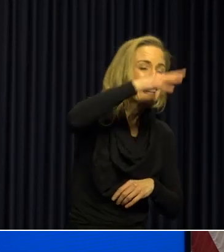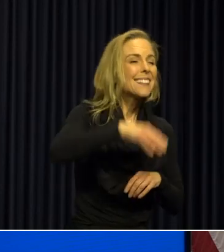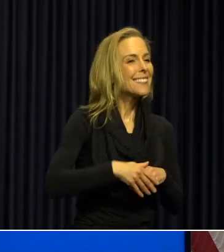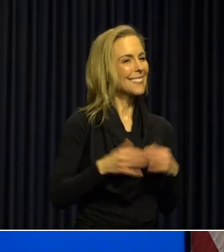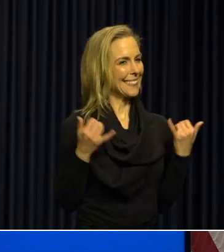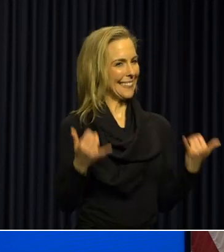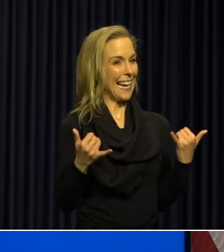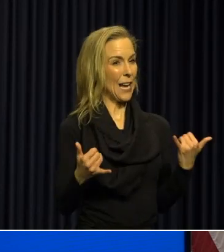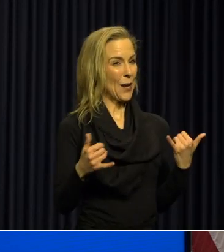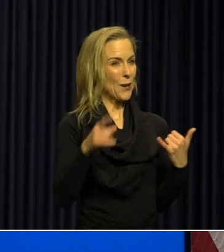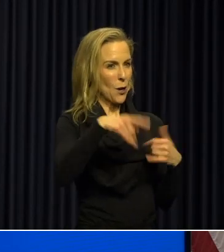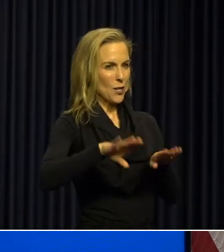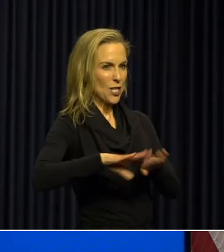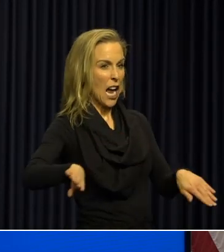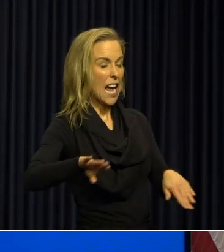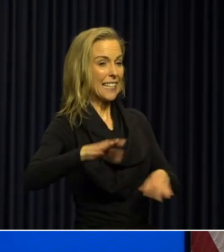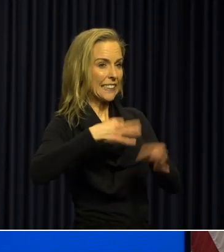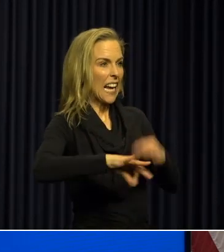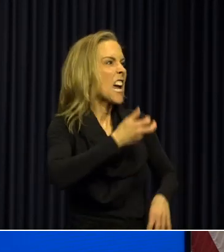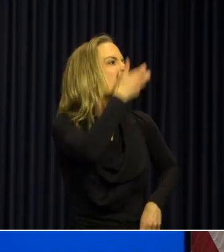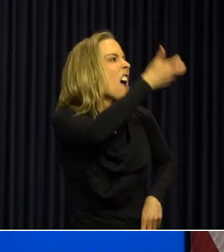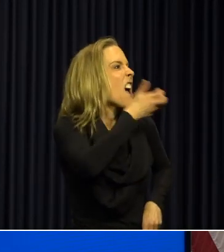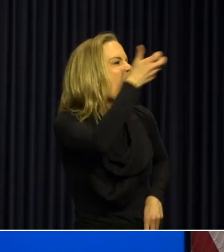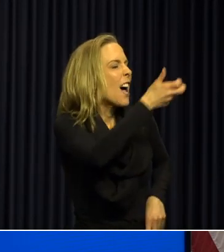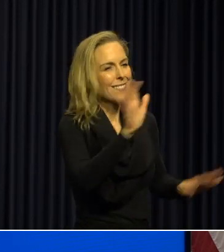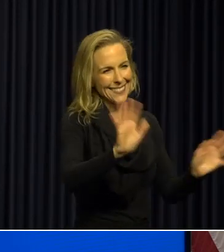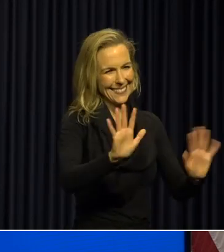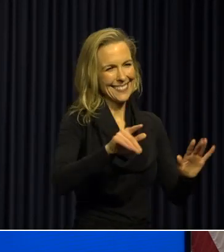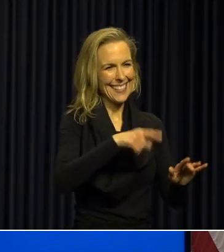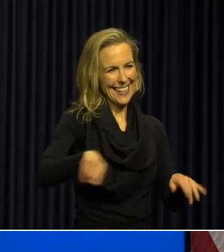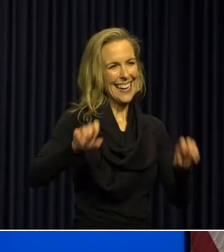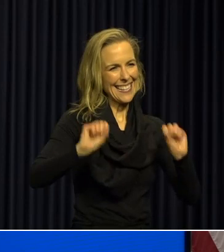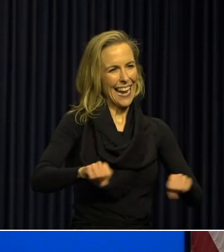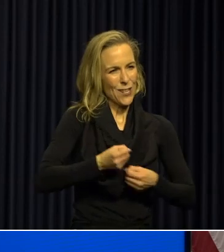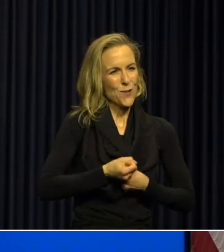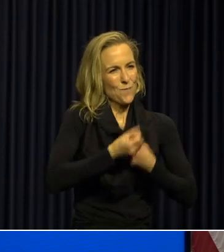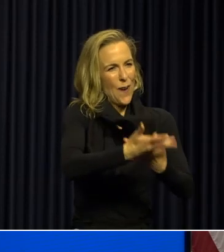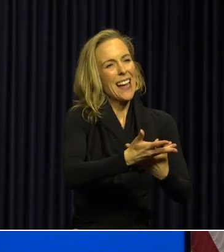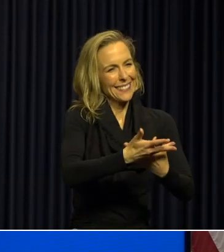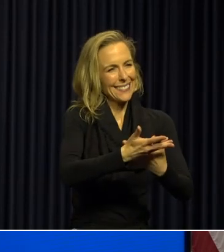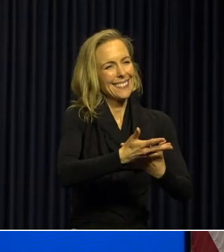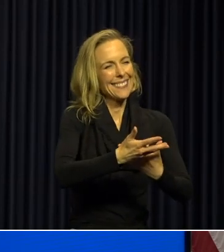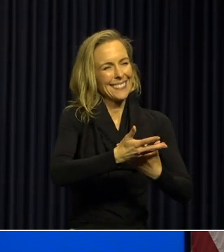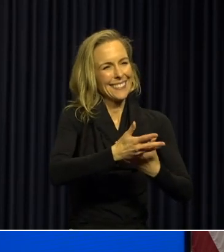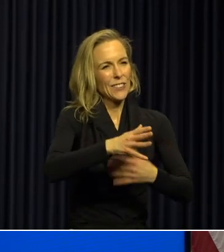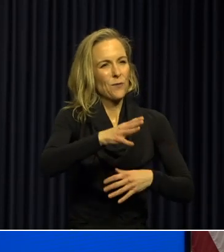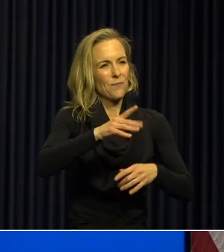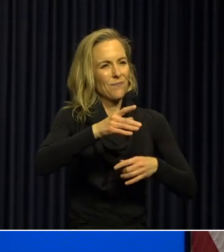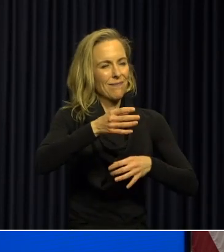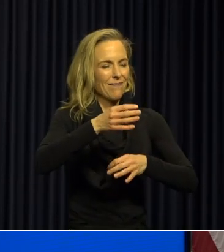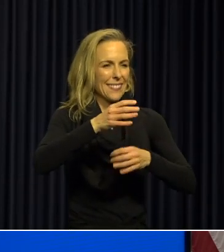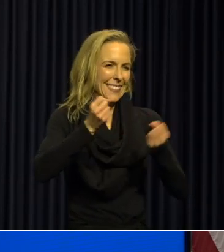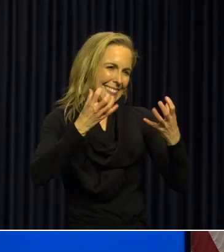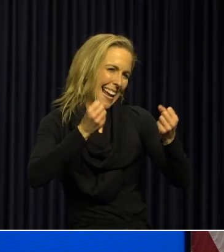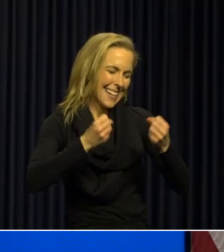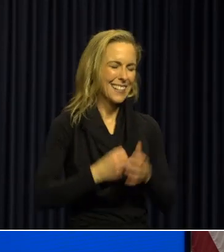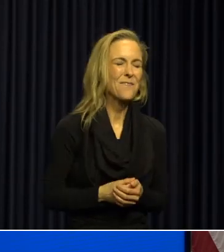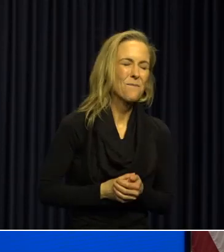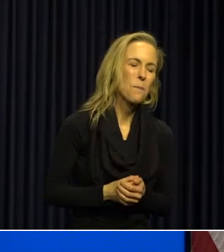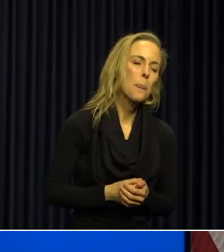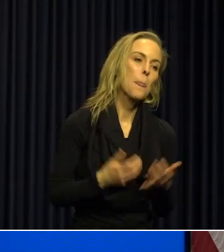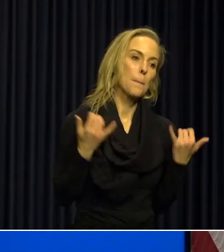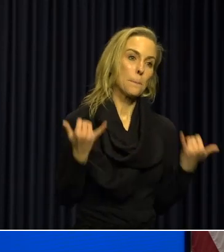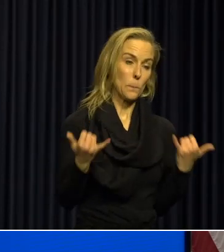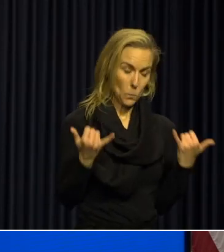now when your kids are just yelling your name, there's also another way that they can express themselves. All right, so we